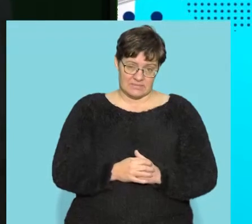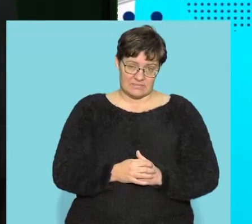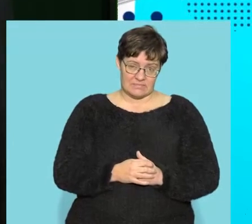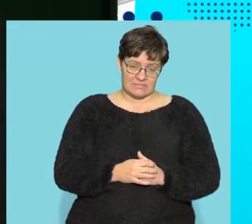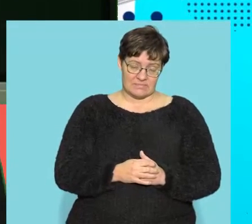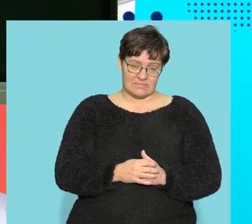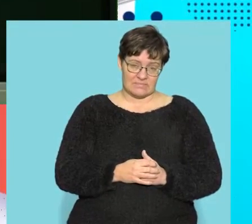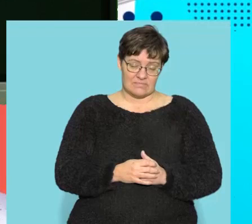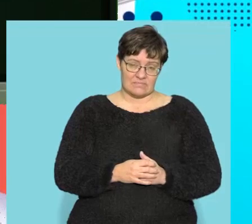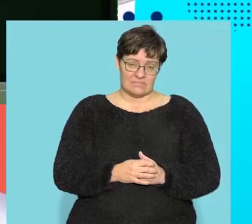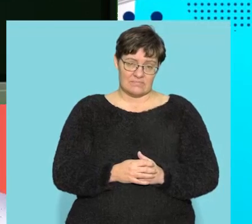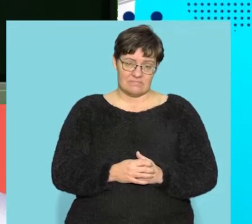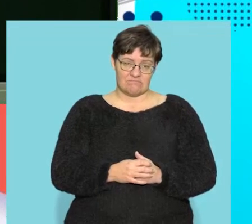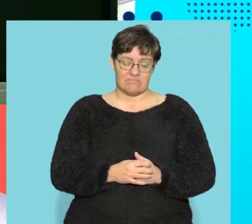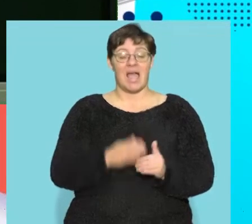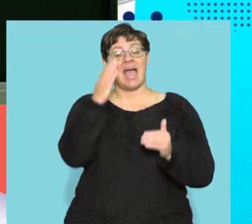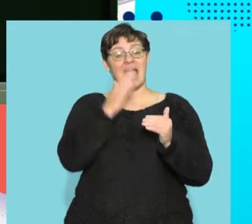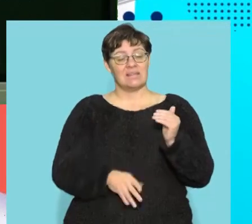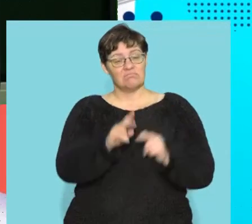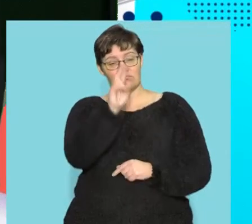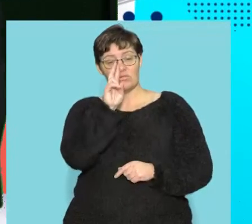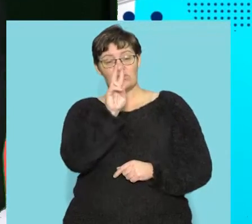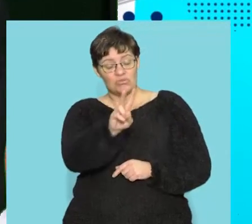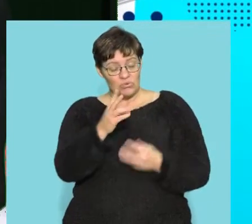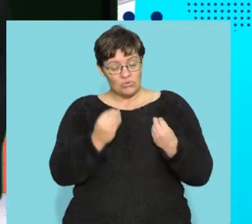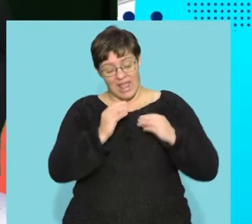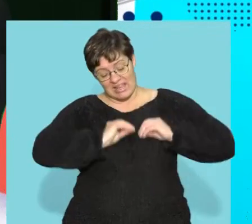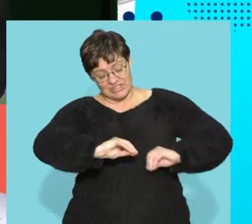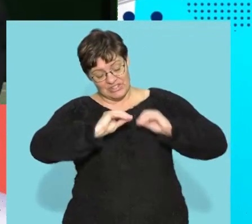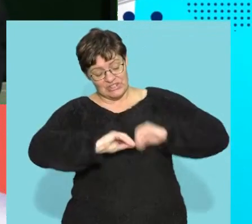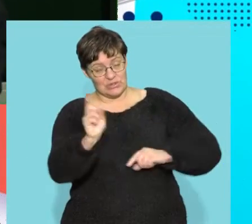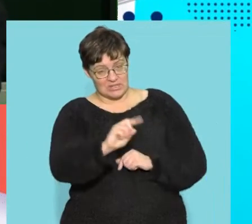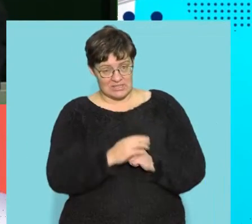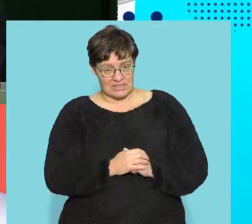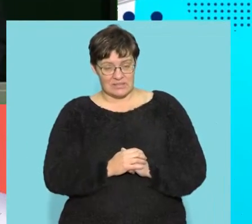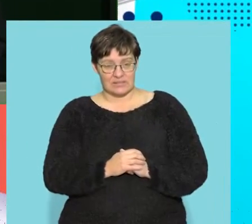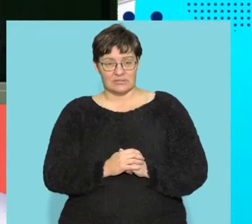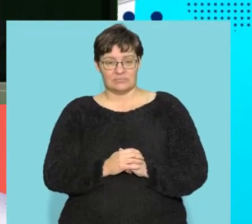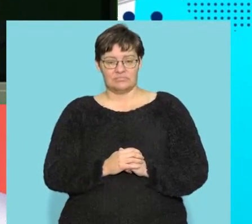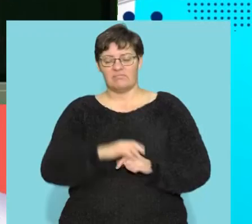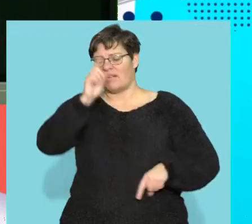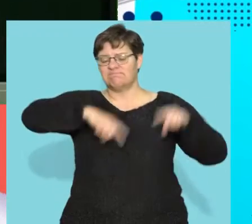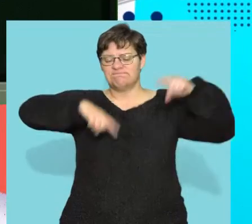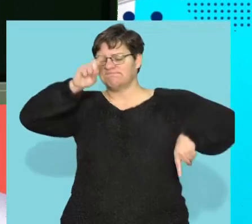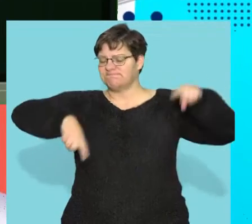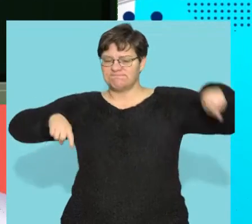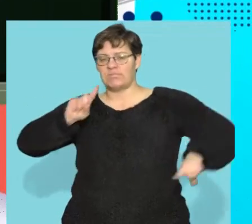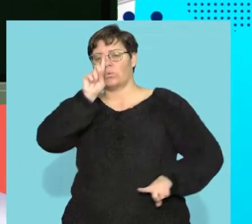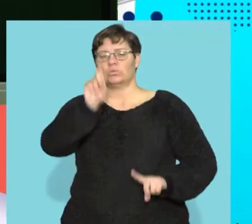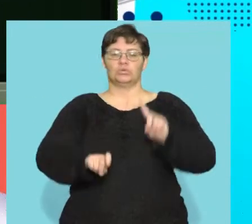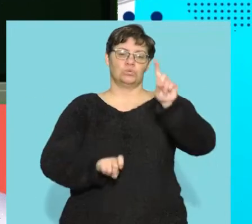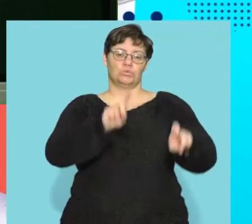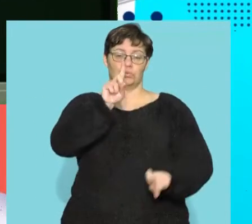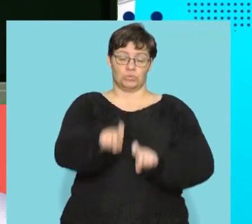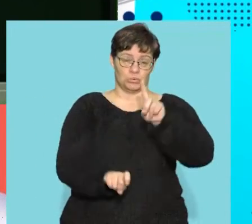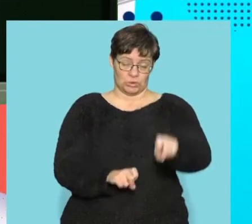Okay guys, in conclusion, you've seen in today's lesson where we've given you a variety of questions to